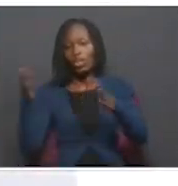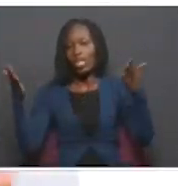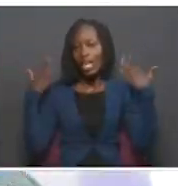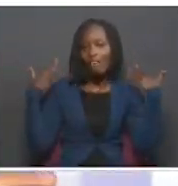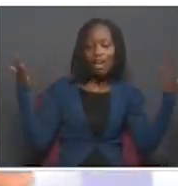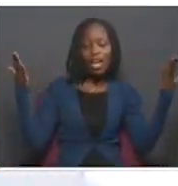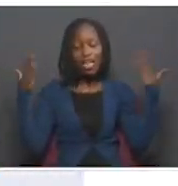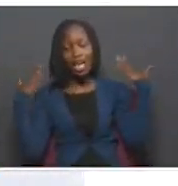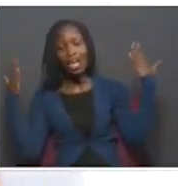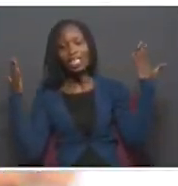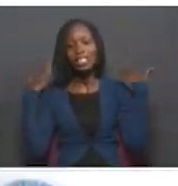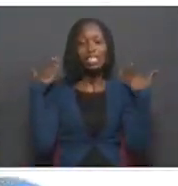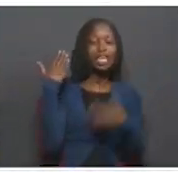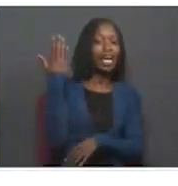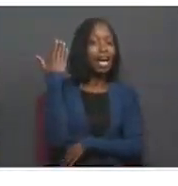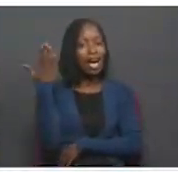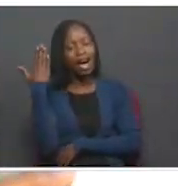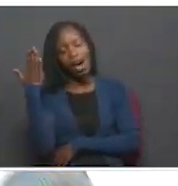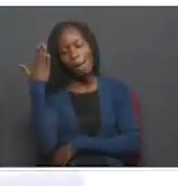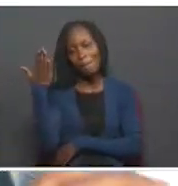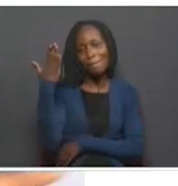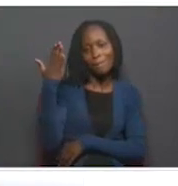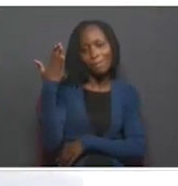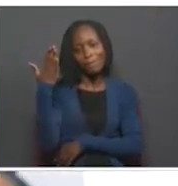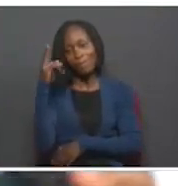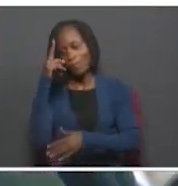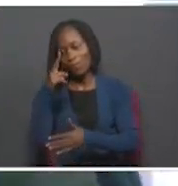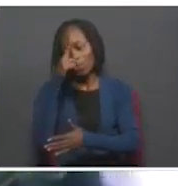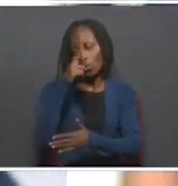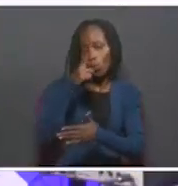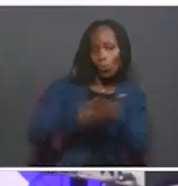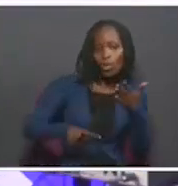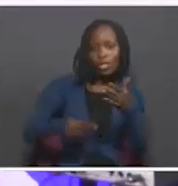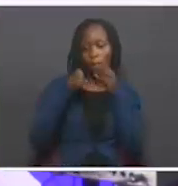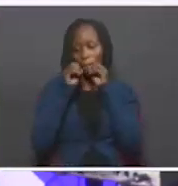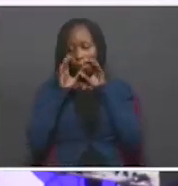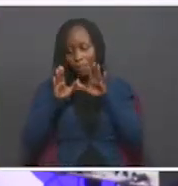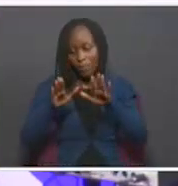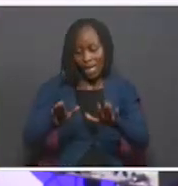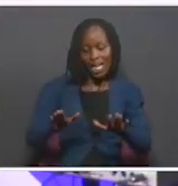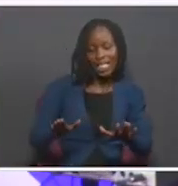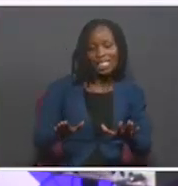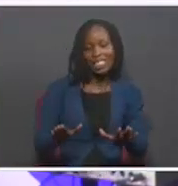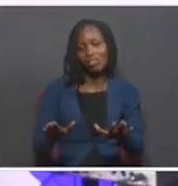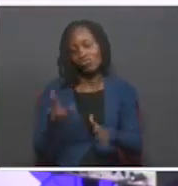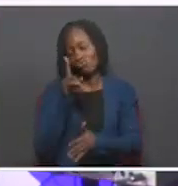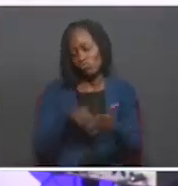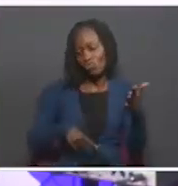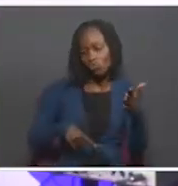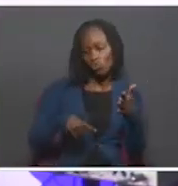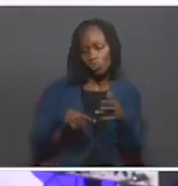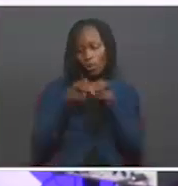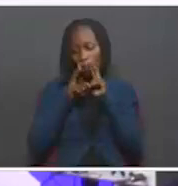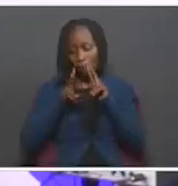the everlasting arms. What a blessedness, what a peace